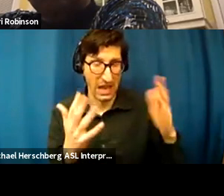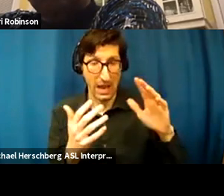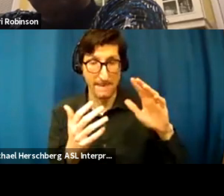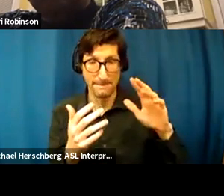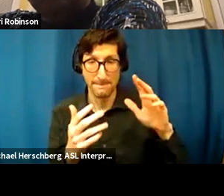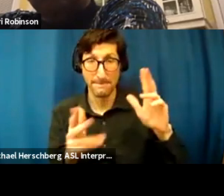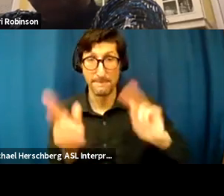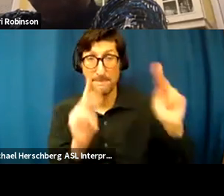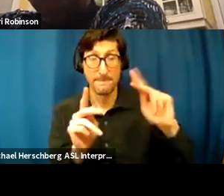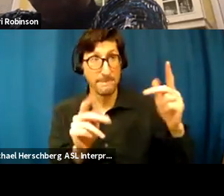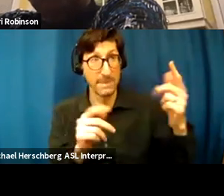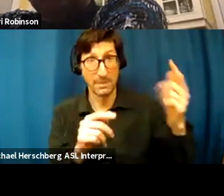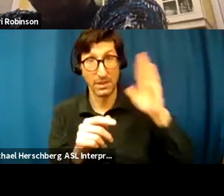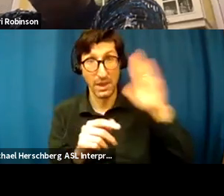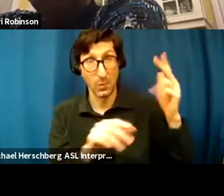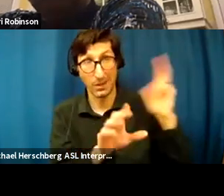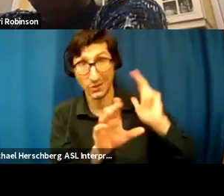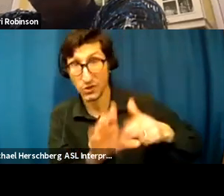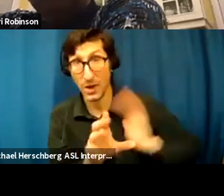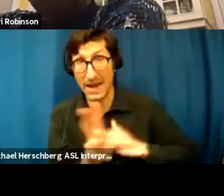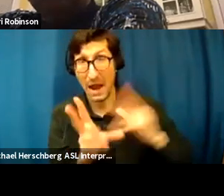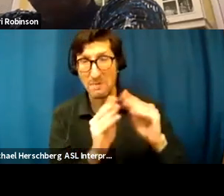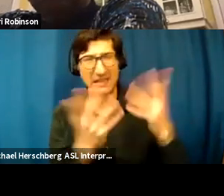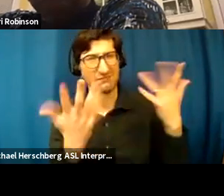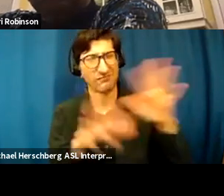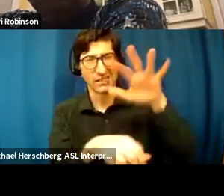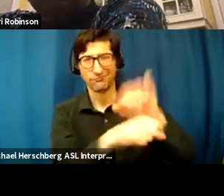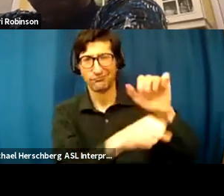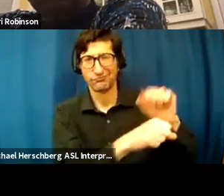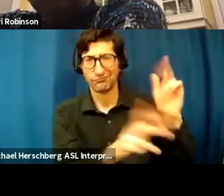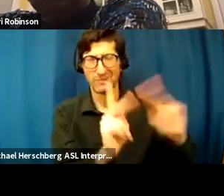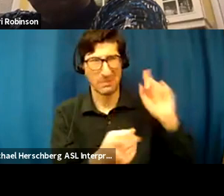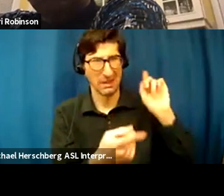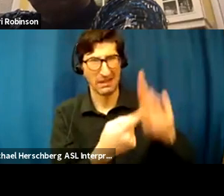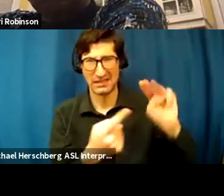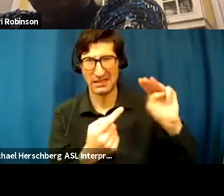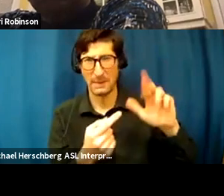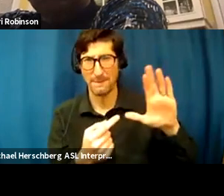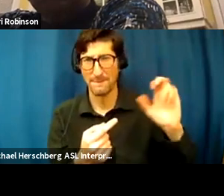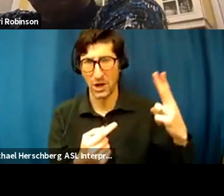coming to visit us. We have our BSAC seniors and officers